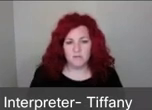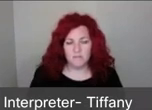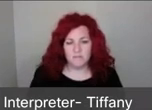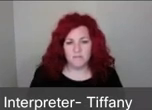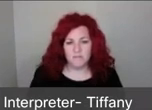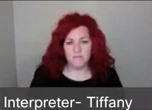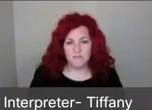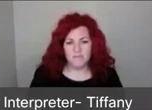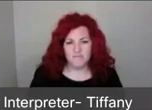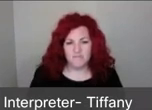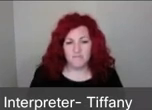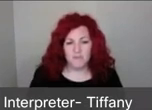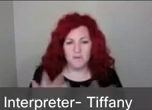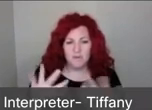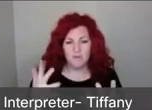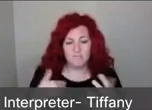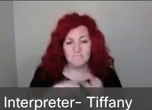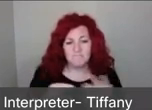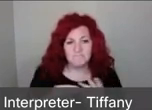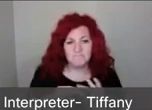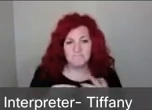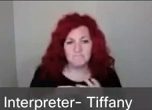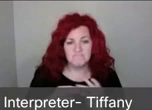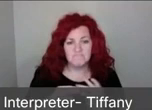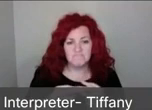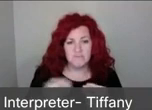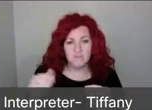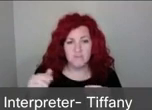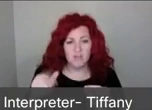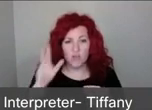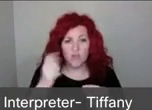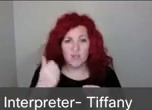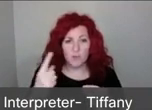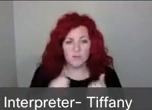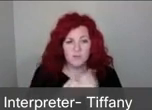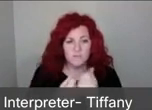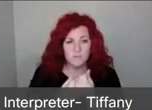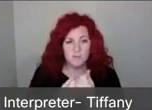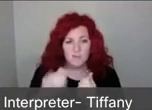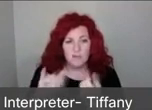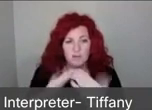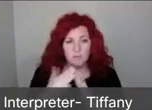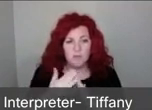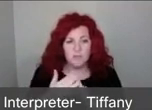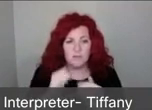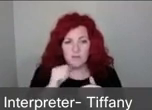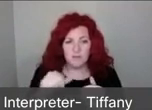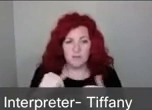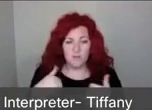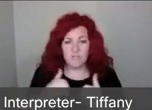And that's really all I have to say, that I haven't heard anyone speak for them. They don't have a voice,